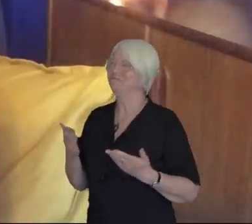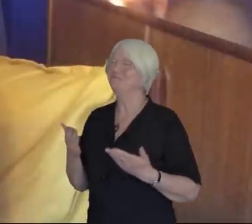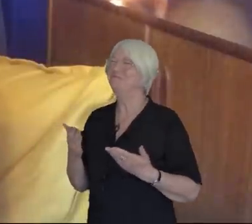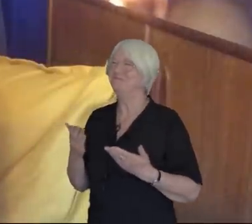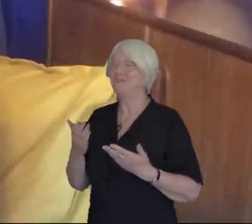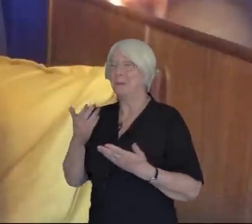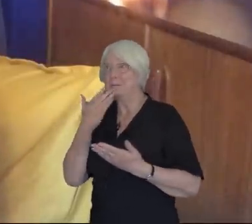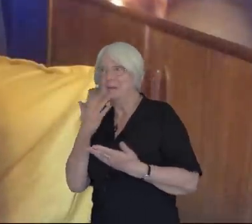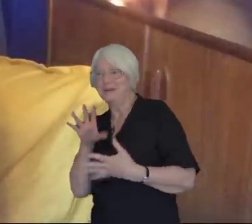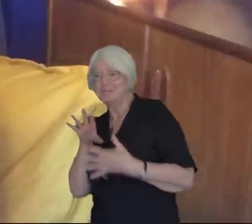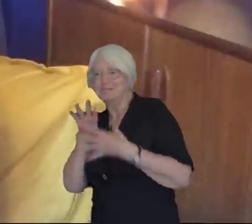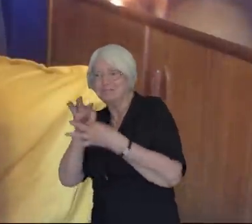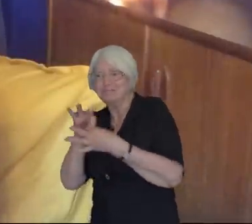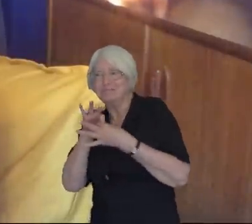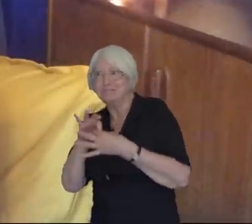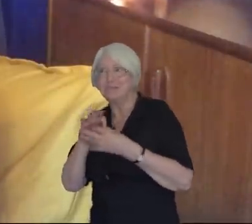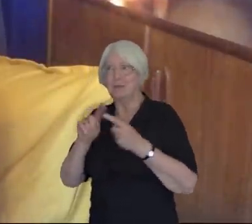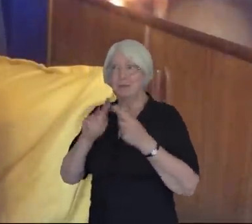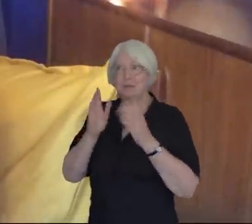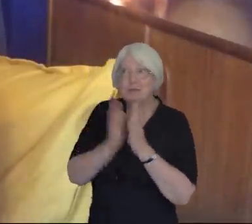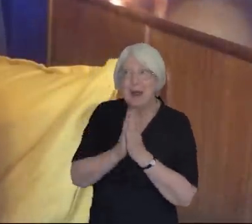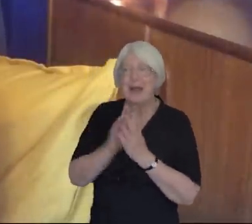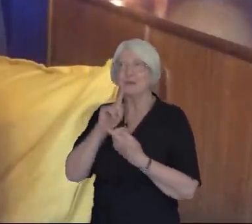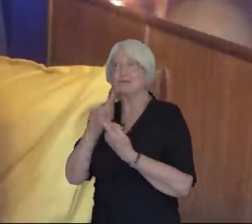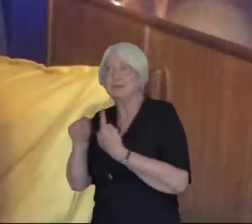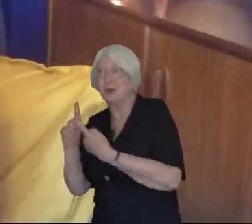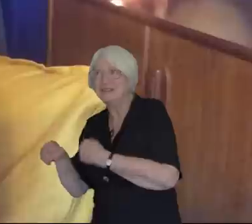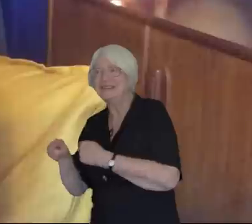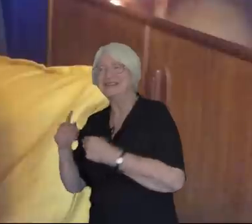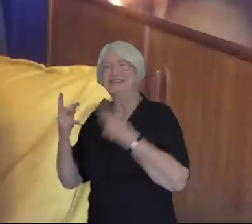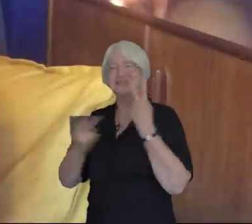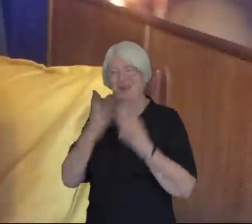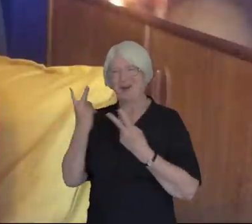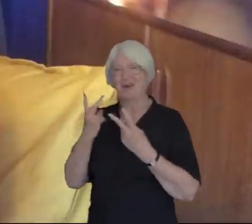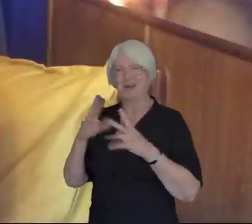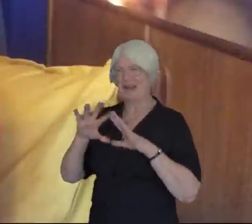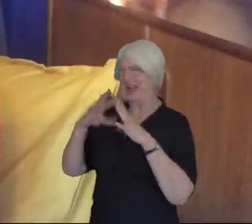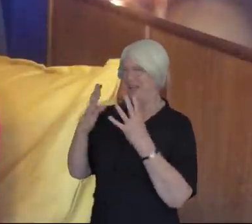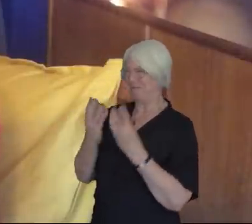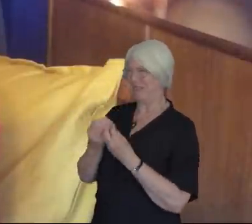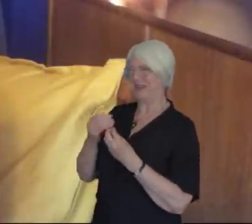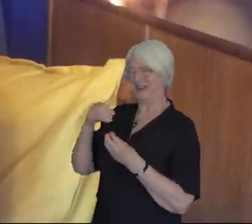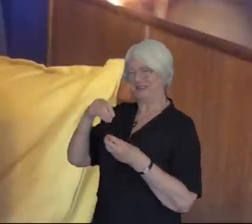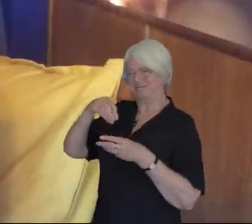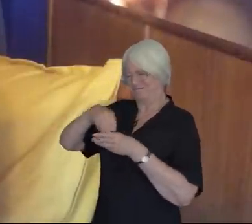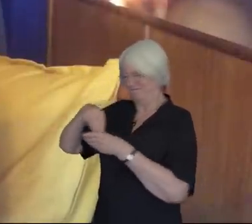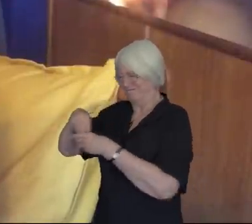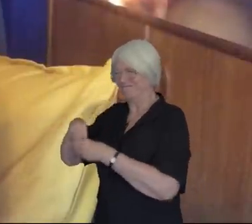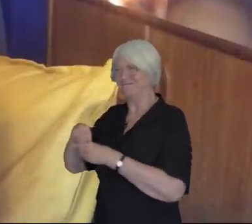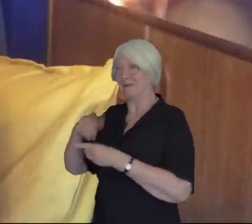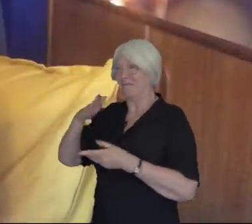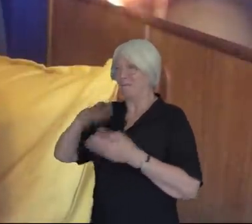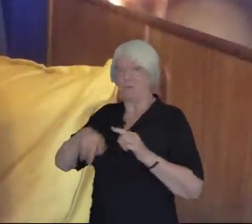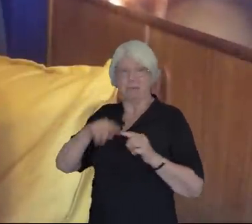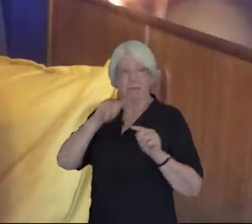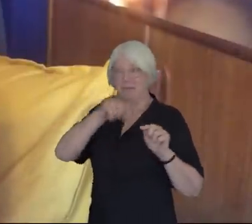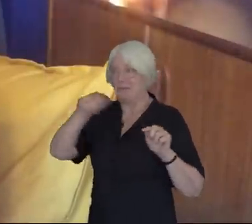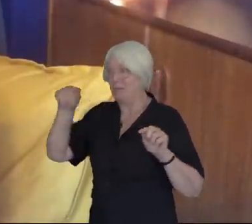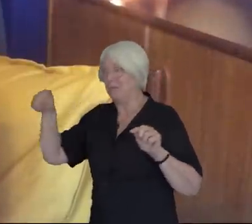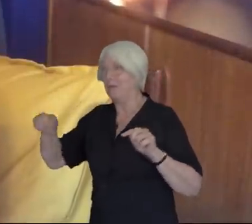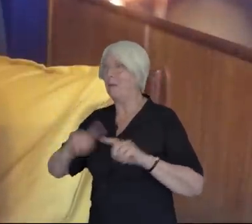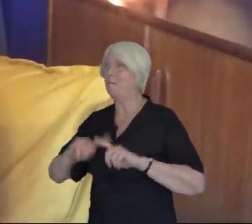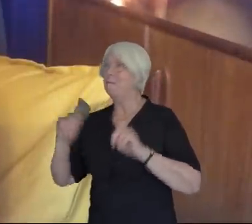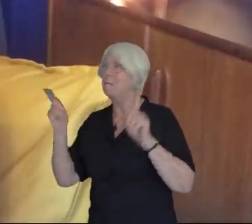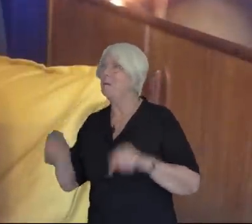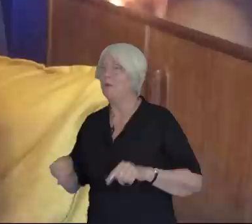encourage you to join in with the prayers, songs, and responses. All the component parts of today's act of worship have been